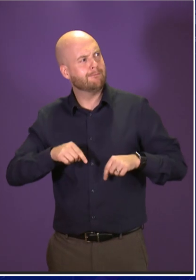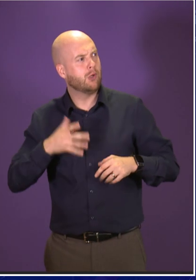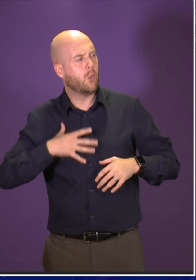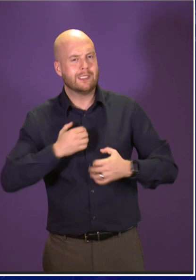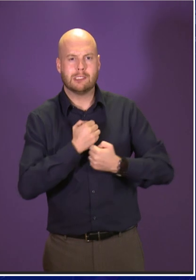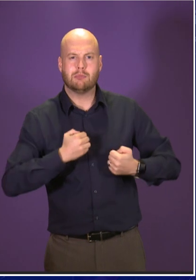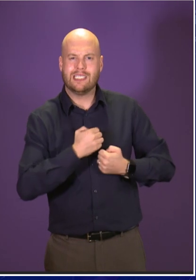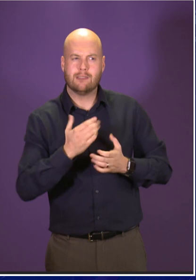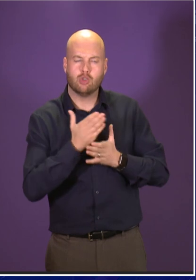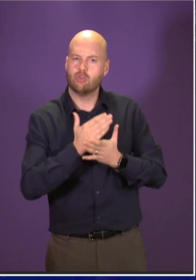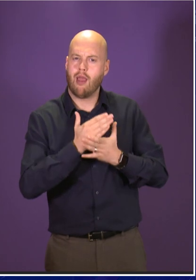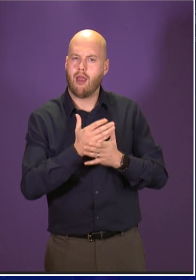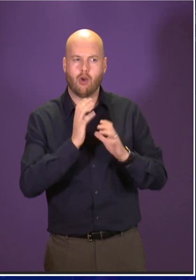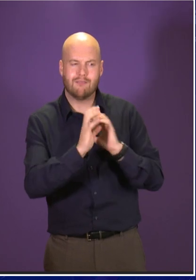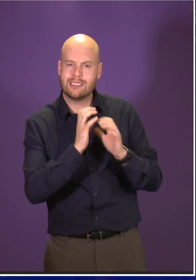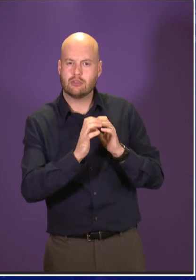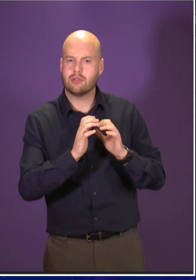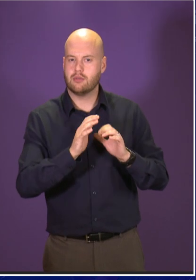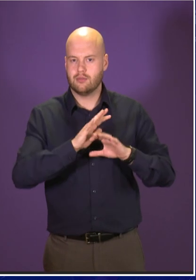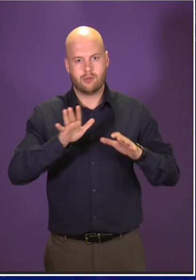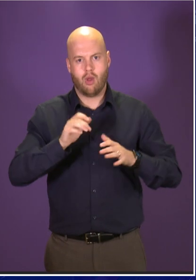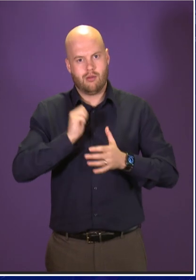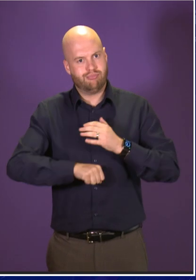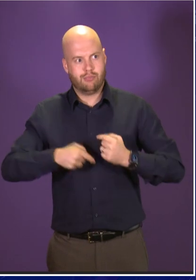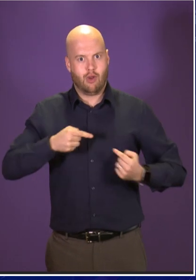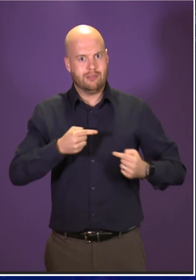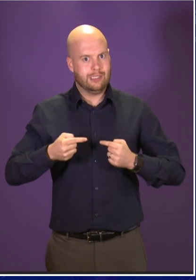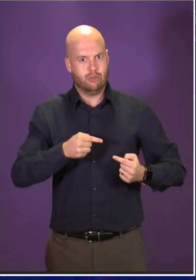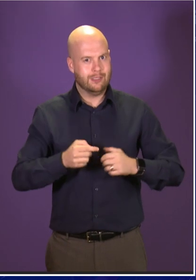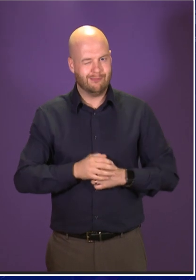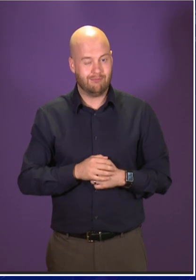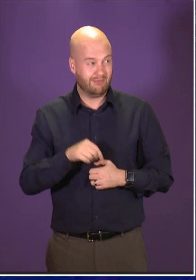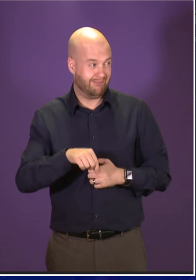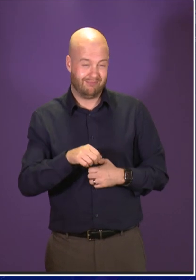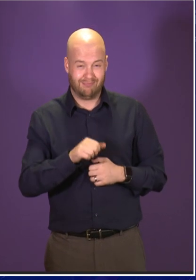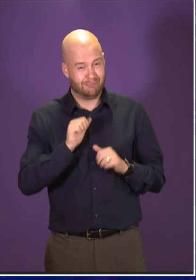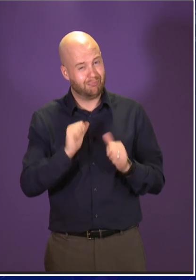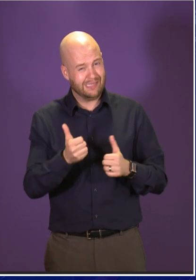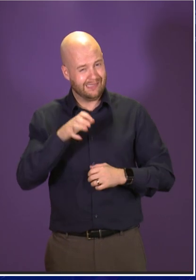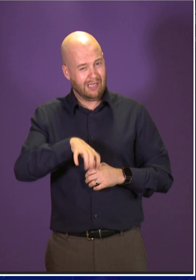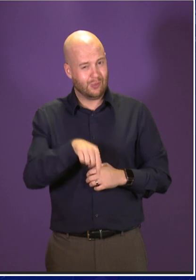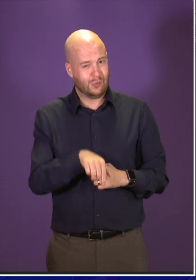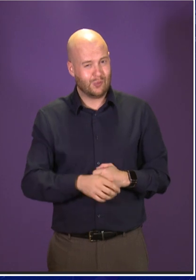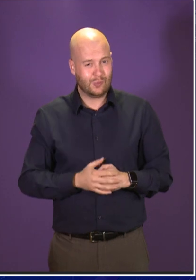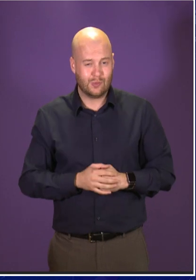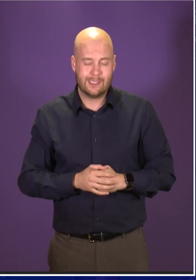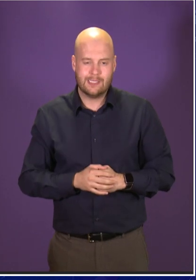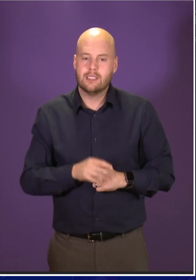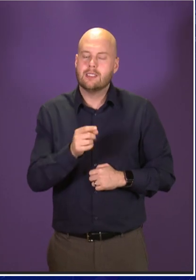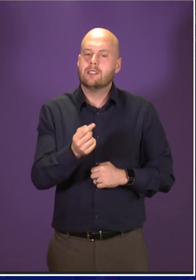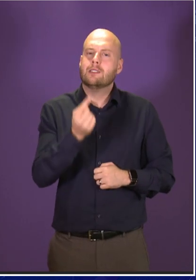not sterile confrontation, I can think of no better venue to do so. The inaugural cultural summit